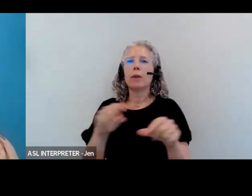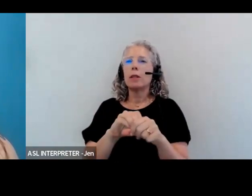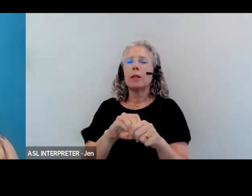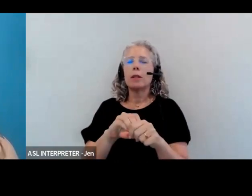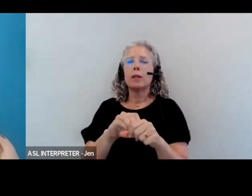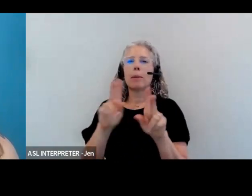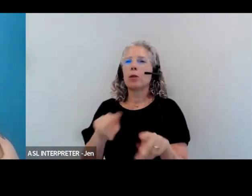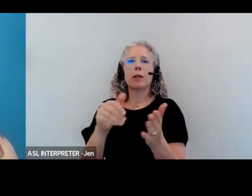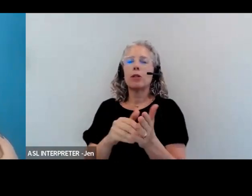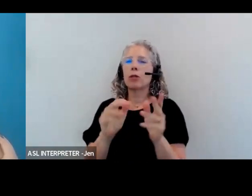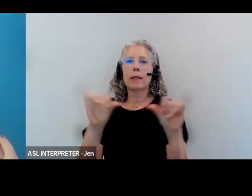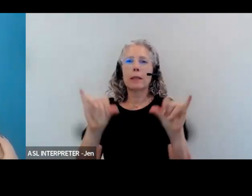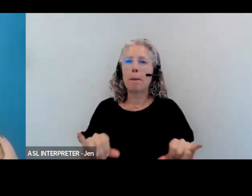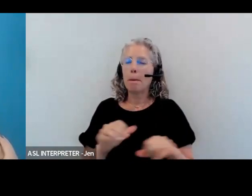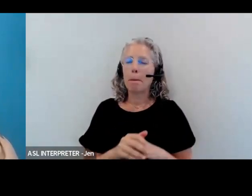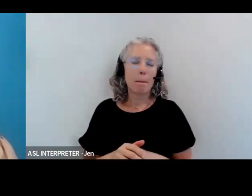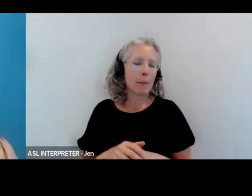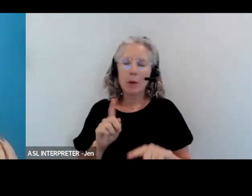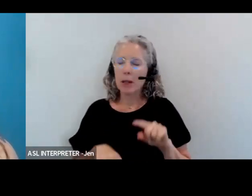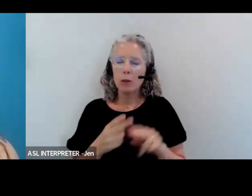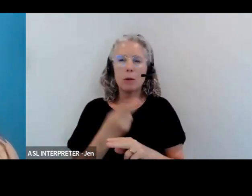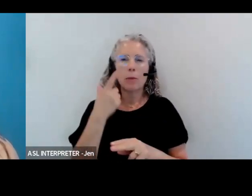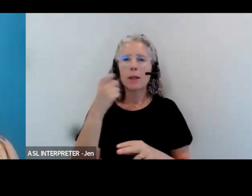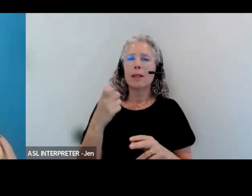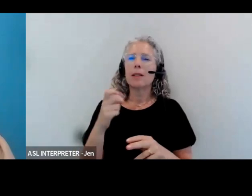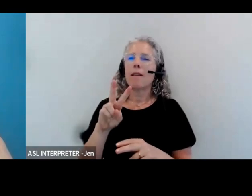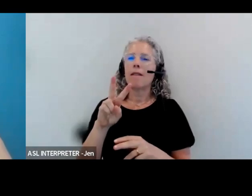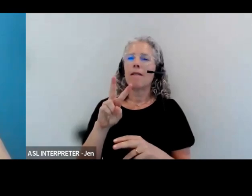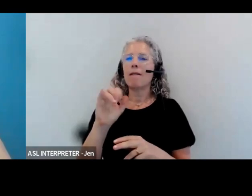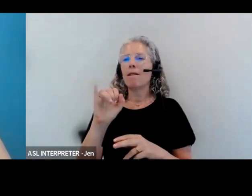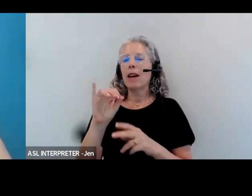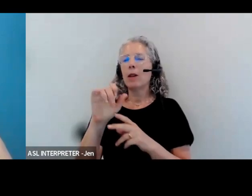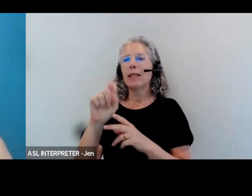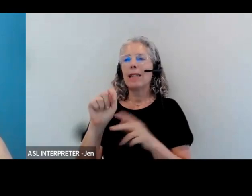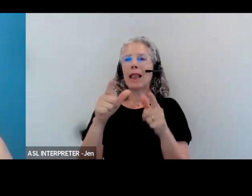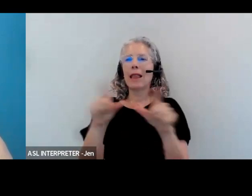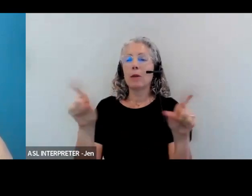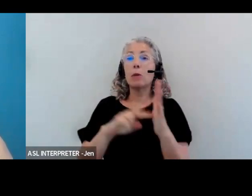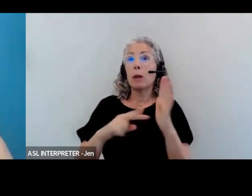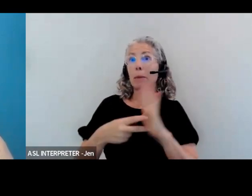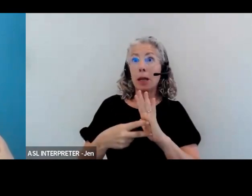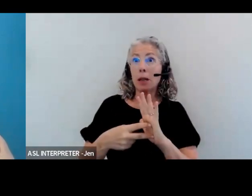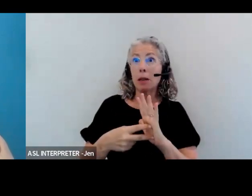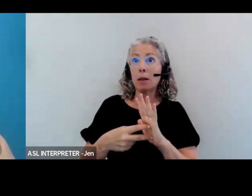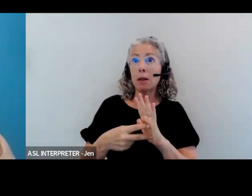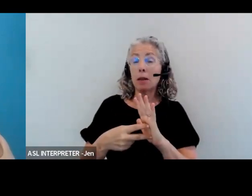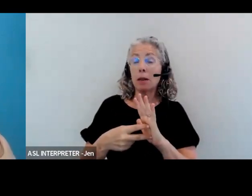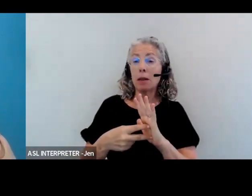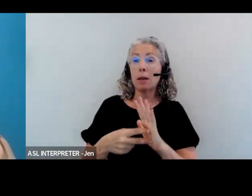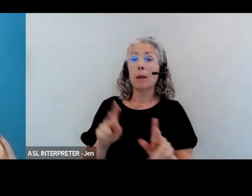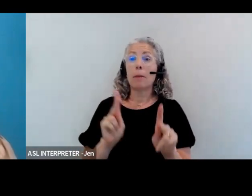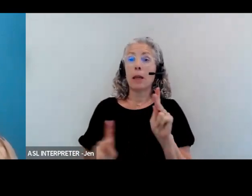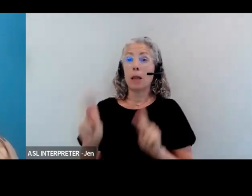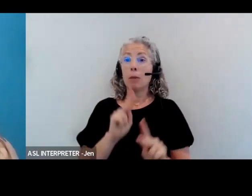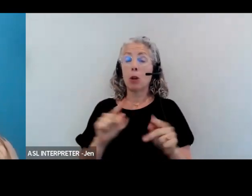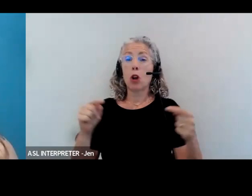system. There is no way, because it is violent language. And when I say that, what I mean is that the people who